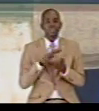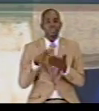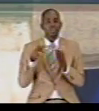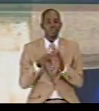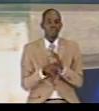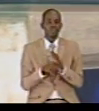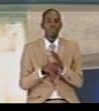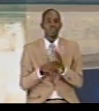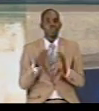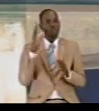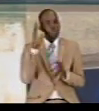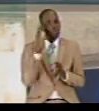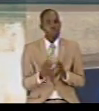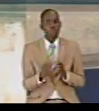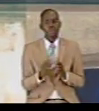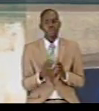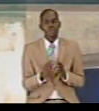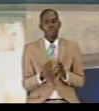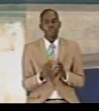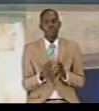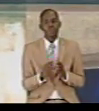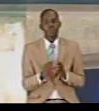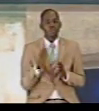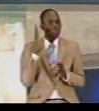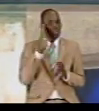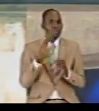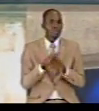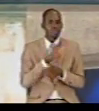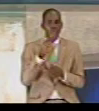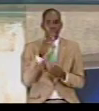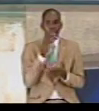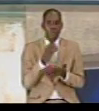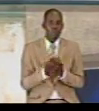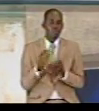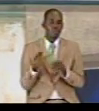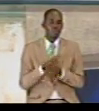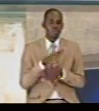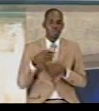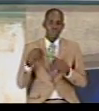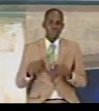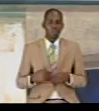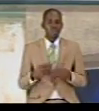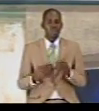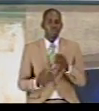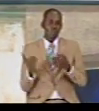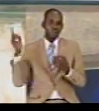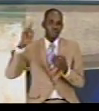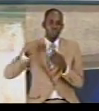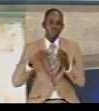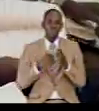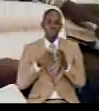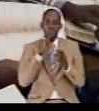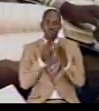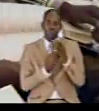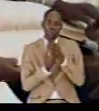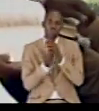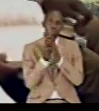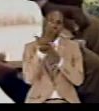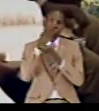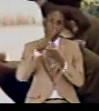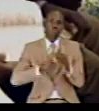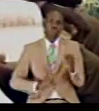righteousness will fill your cup, will fill your heart, will be overflowing in Jesus'